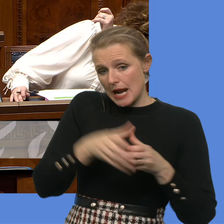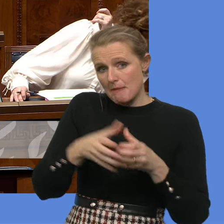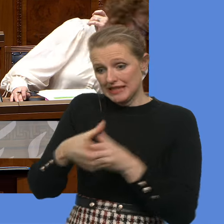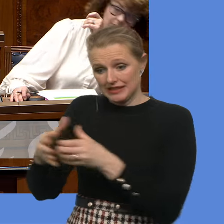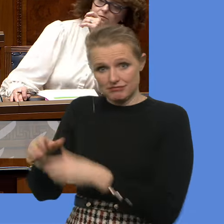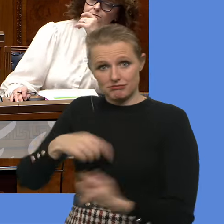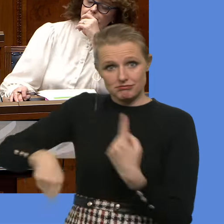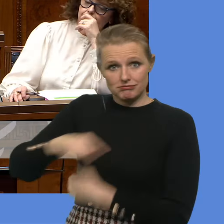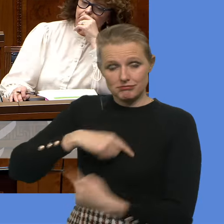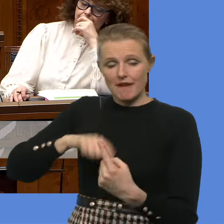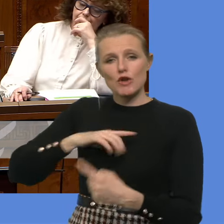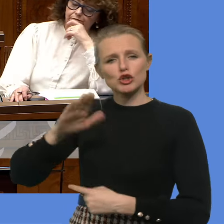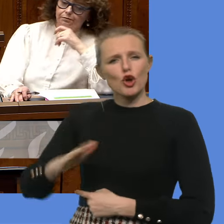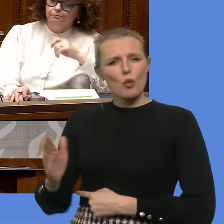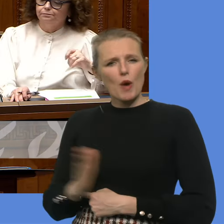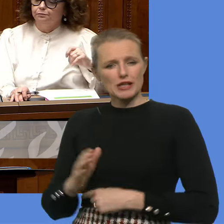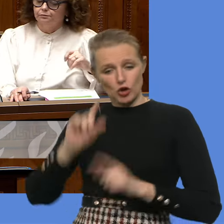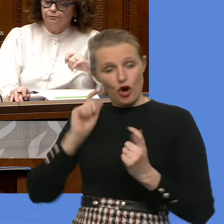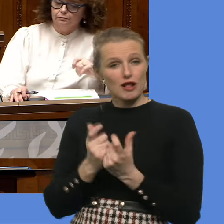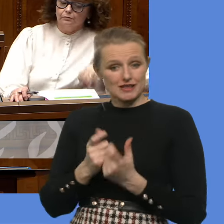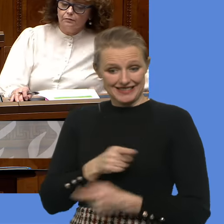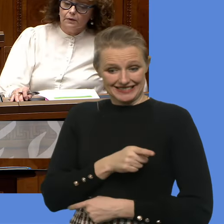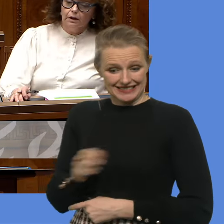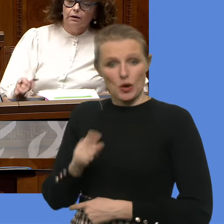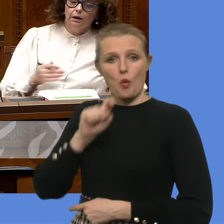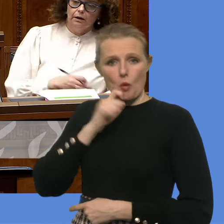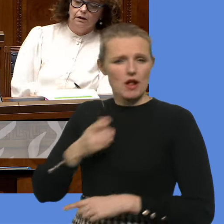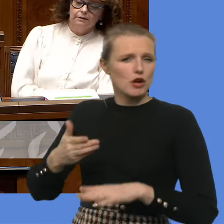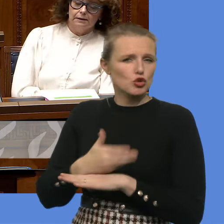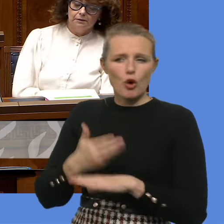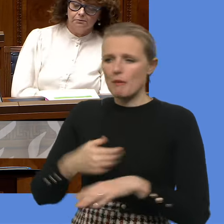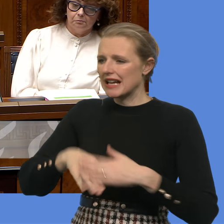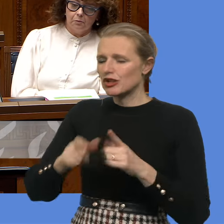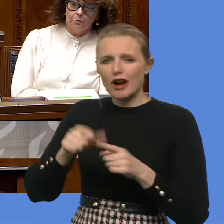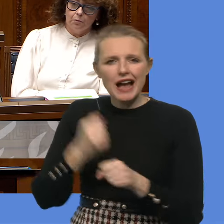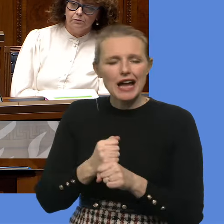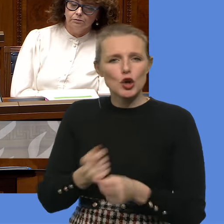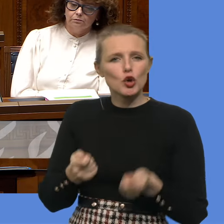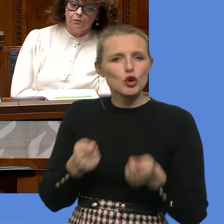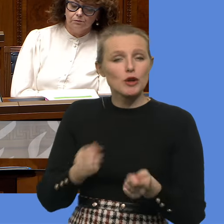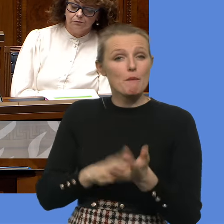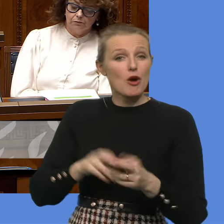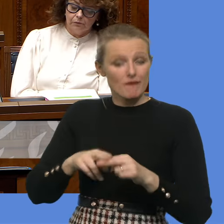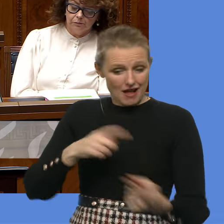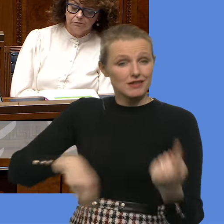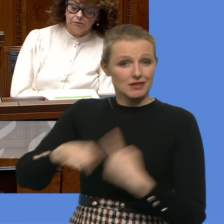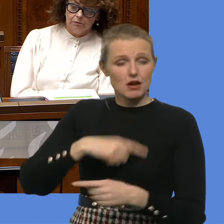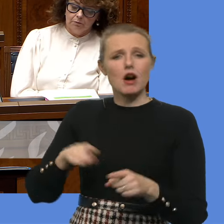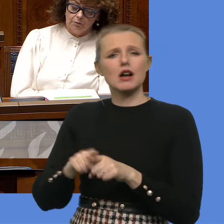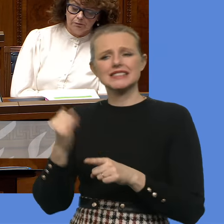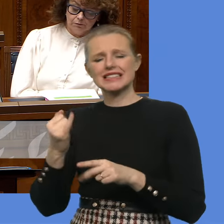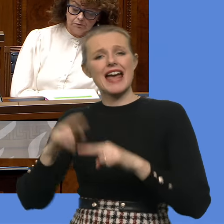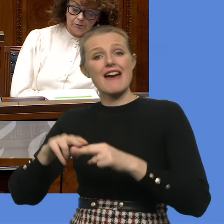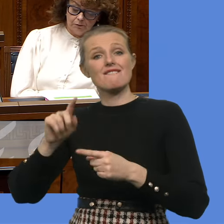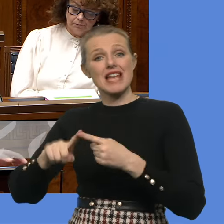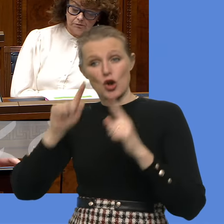delivery by the South West College, providing employment opportunities in Dungannon, Cookstown and Maherfelt. And work is ongoing with the six further education colleges